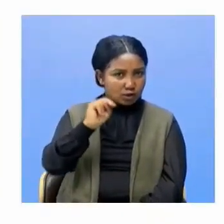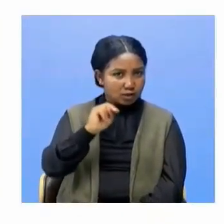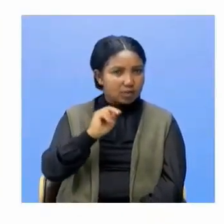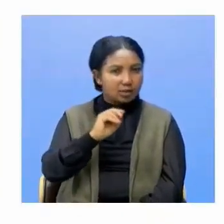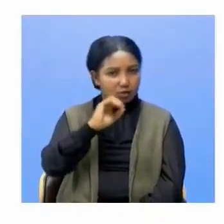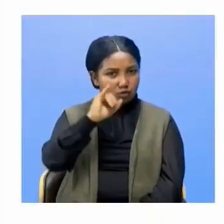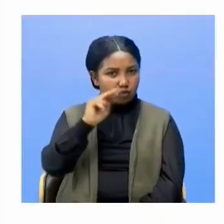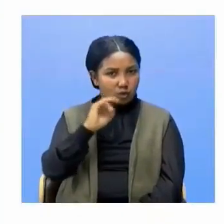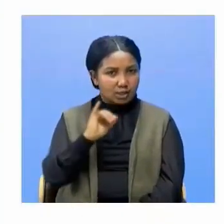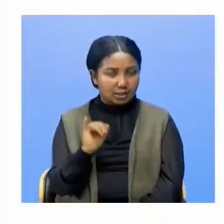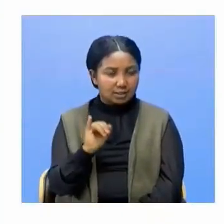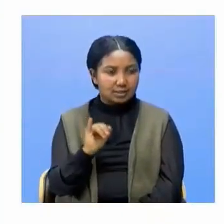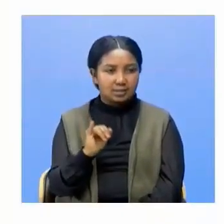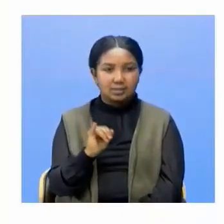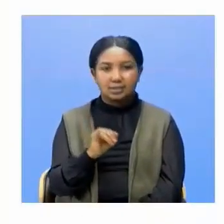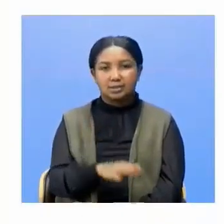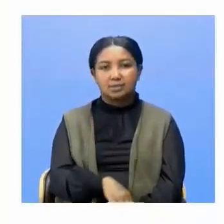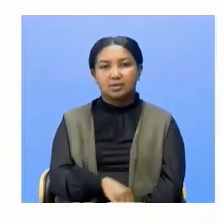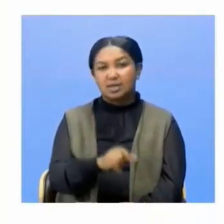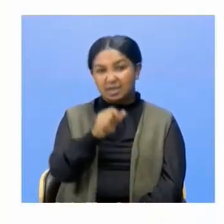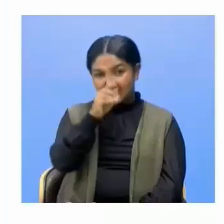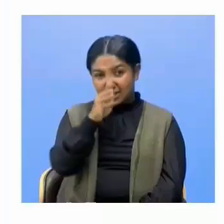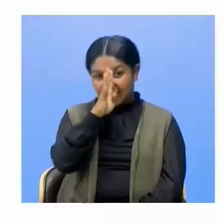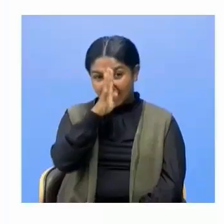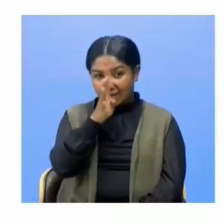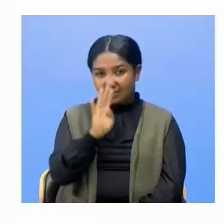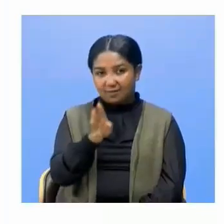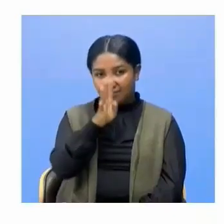is a creative